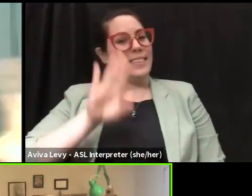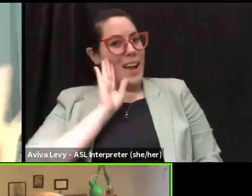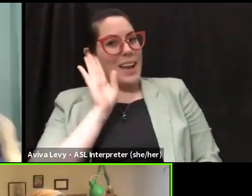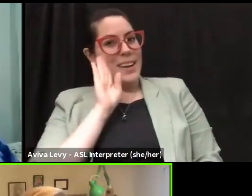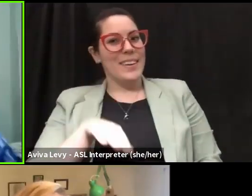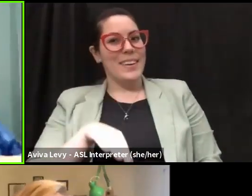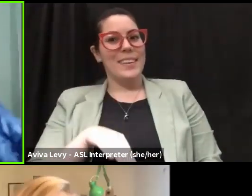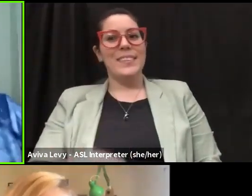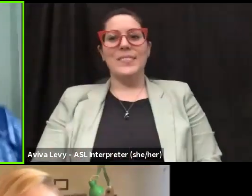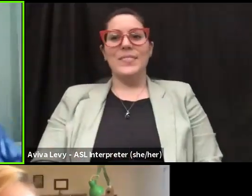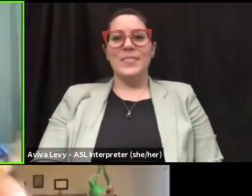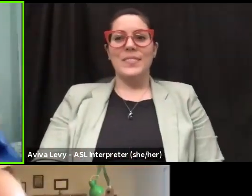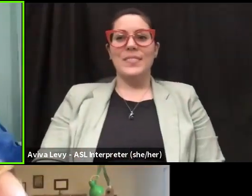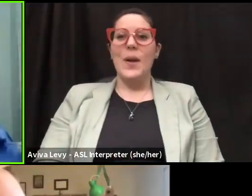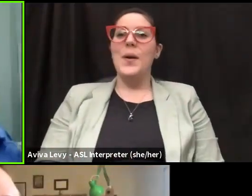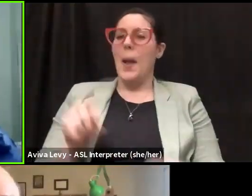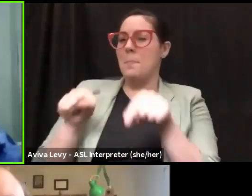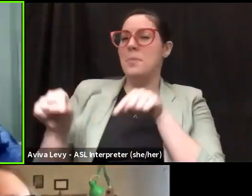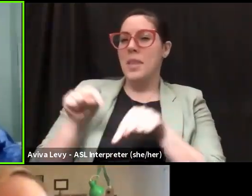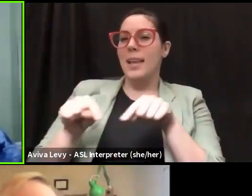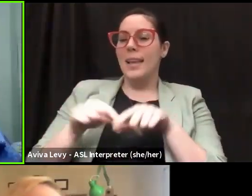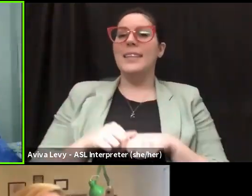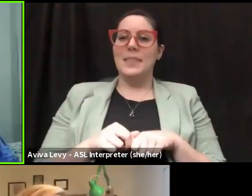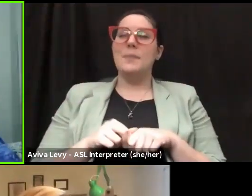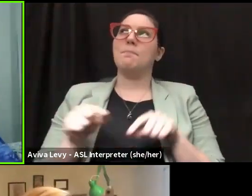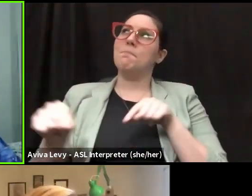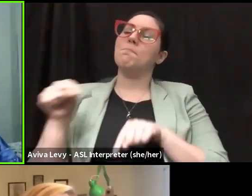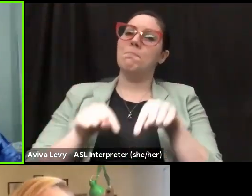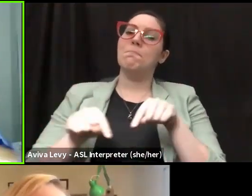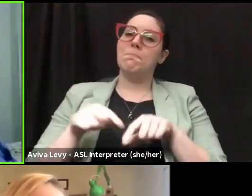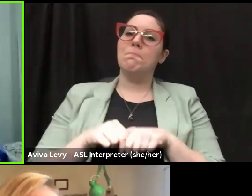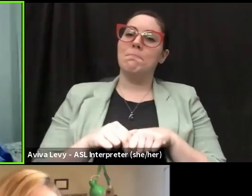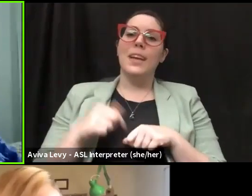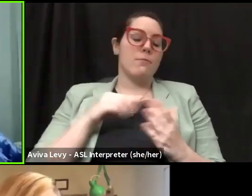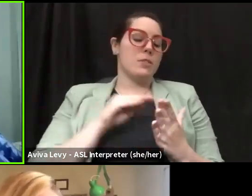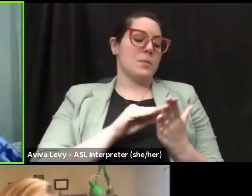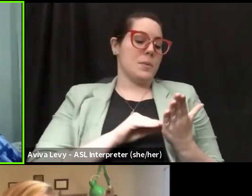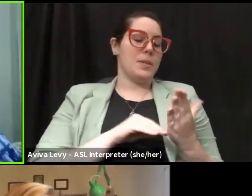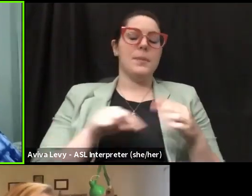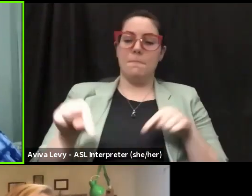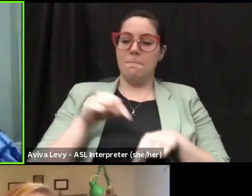Okay, let's unpack it. I do have some notes. I've taken some notes.